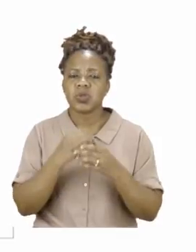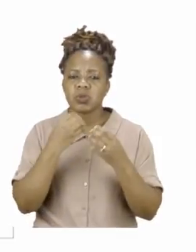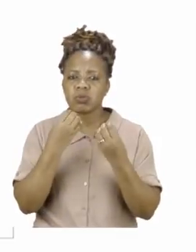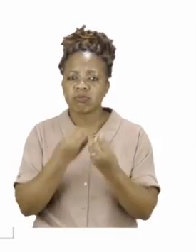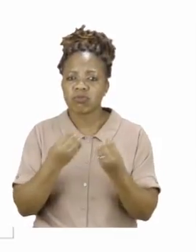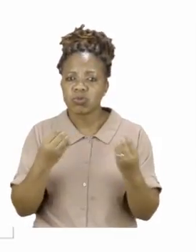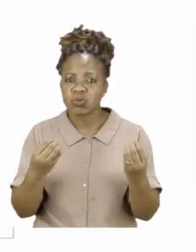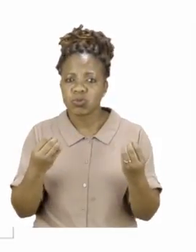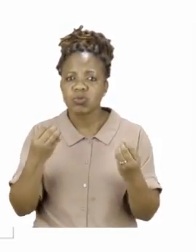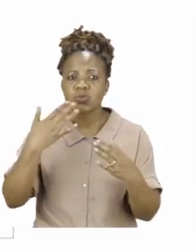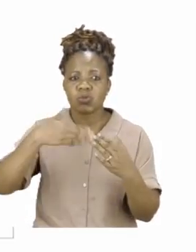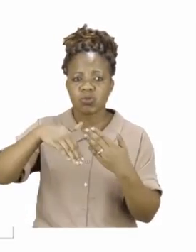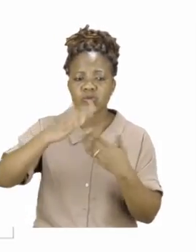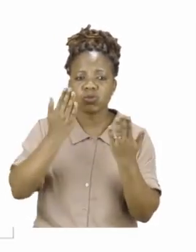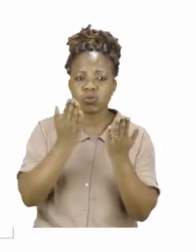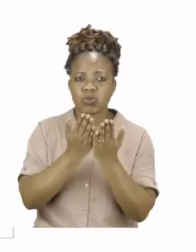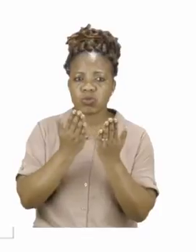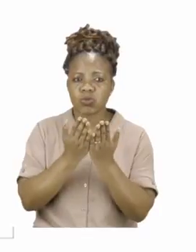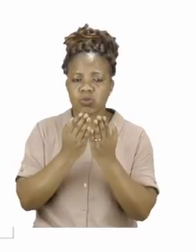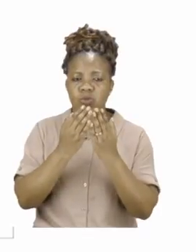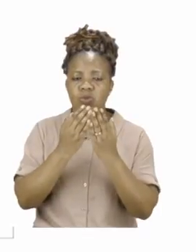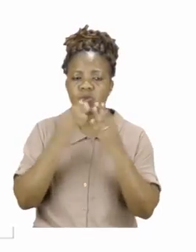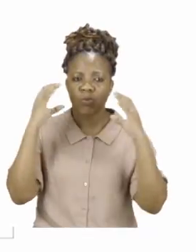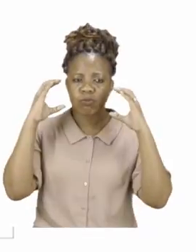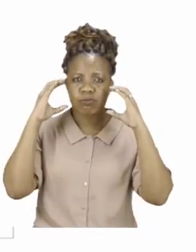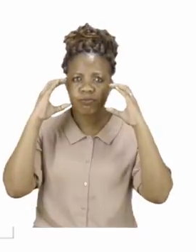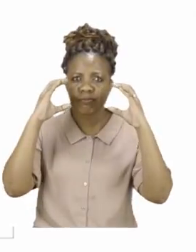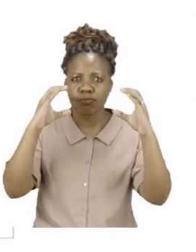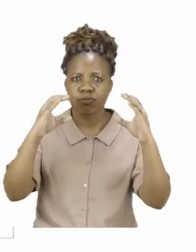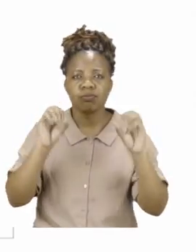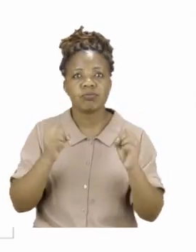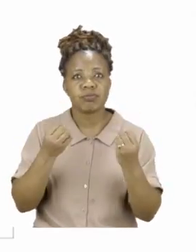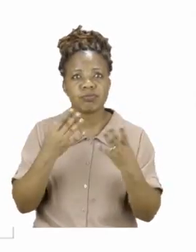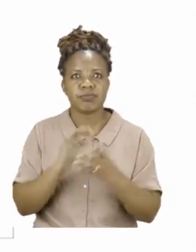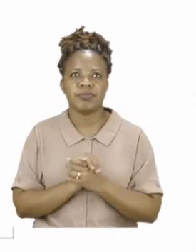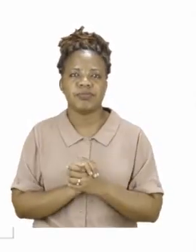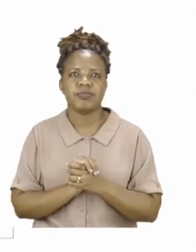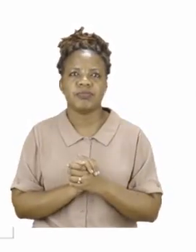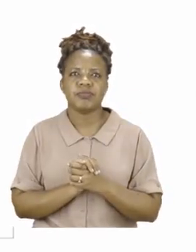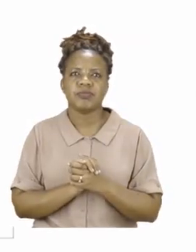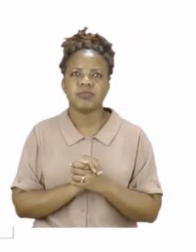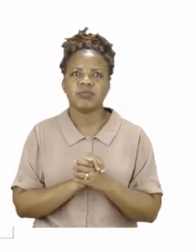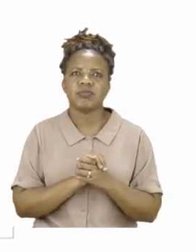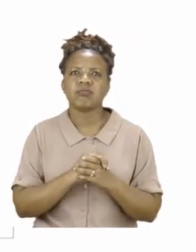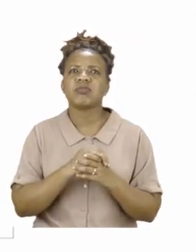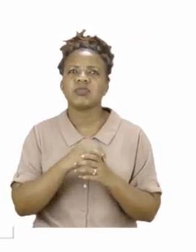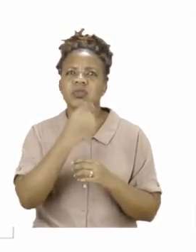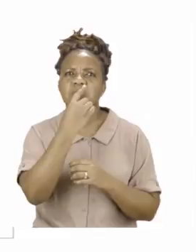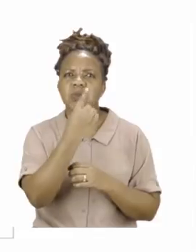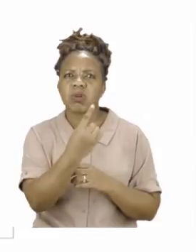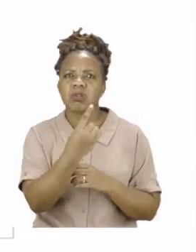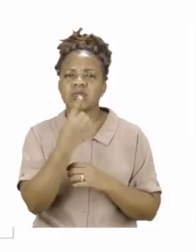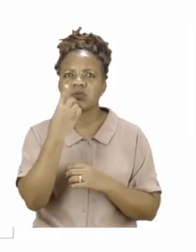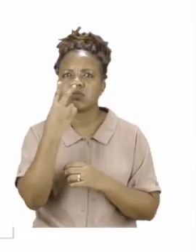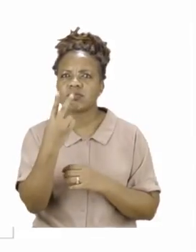take a look at the bus and let's count together. 1, 2, 3 children